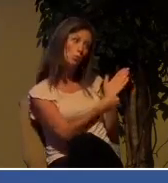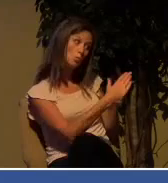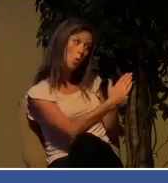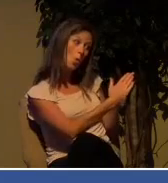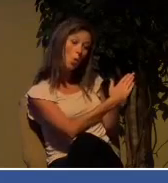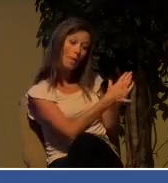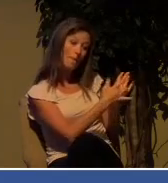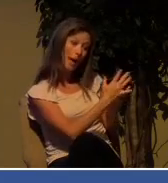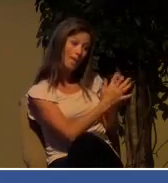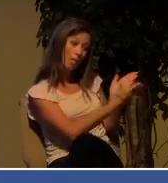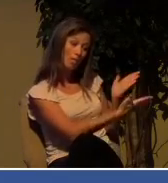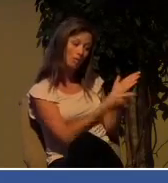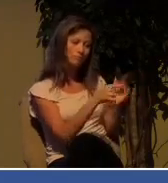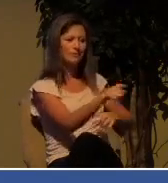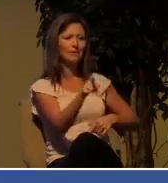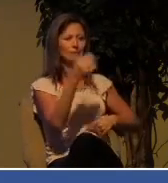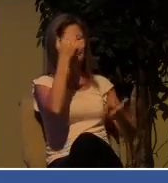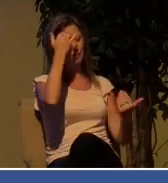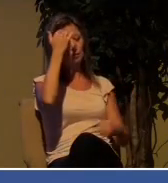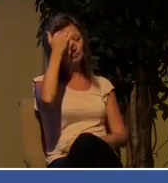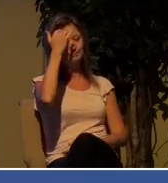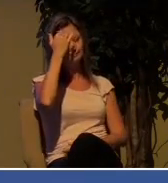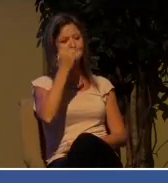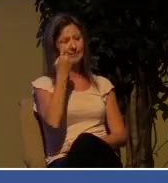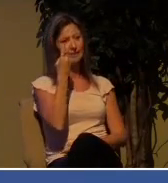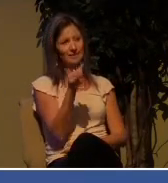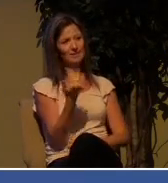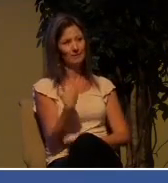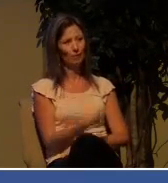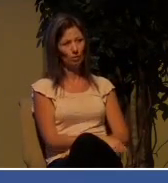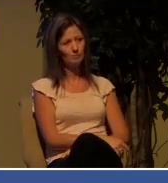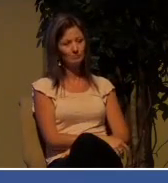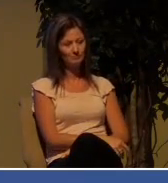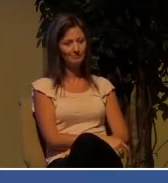heard a good chunk of it, one way or the other.